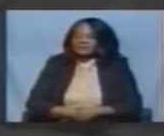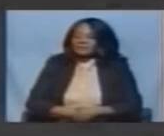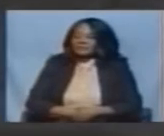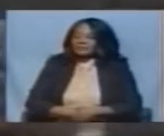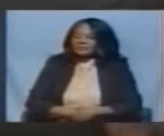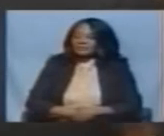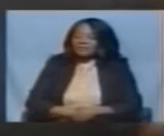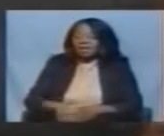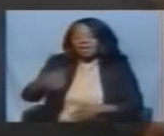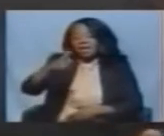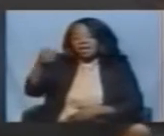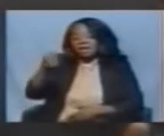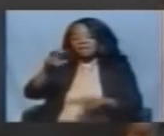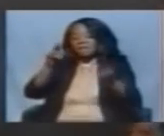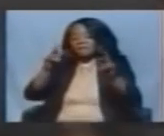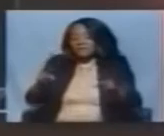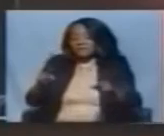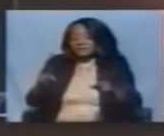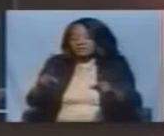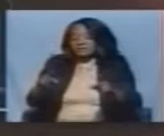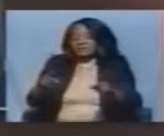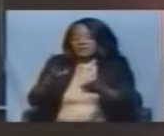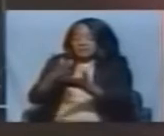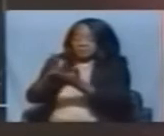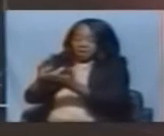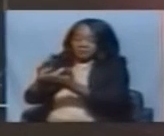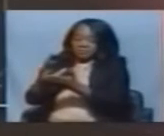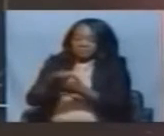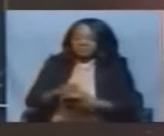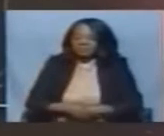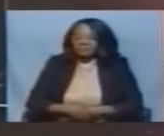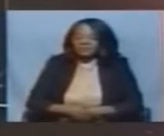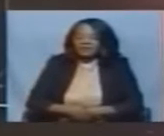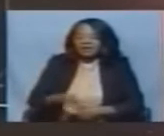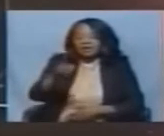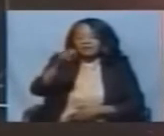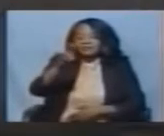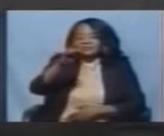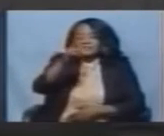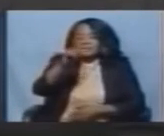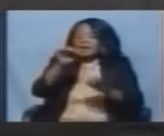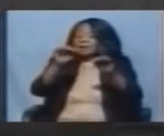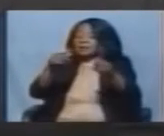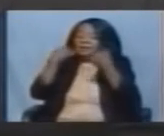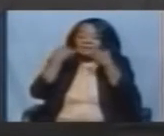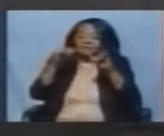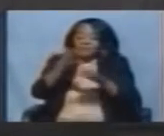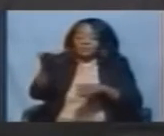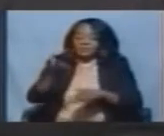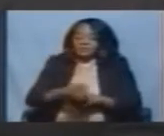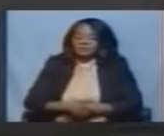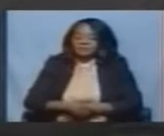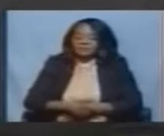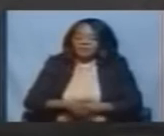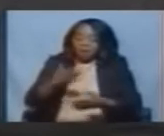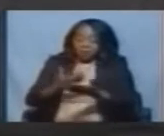Yeah, like anybody else is part of. I'll tell you, Grevazio. in the you know, procurement